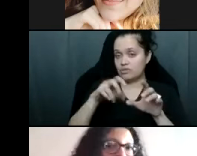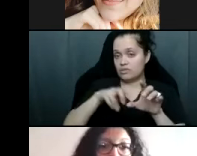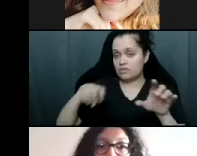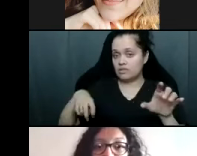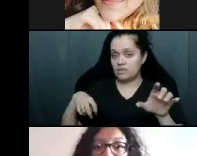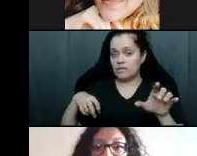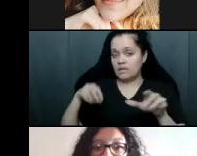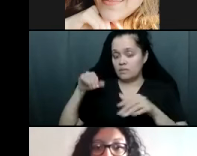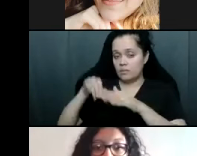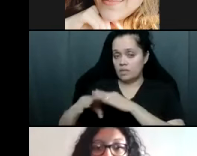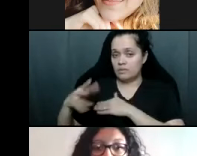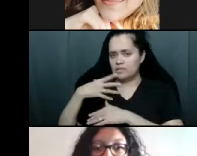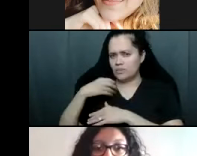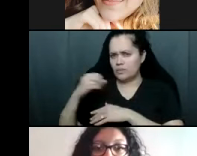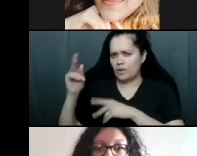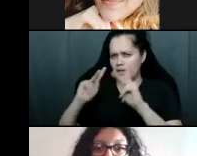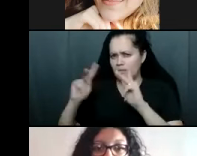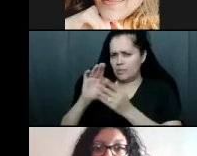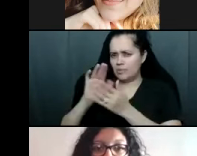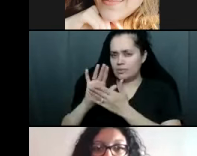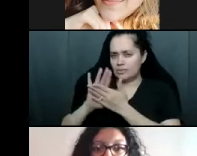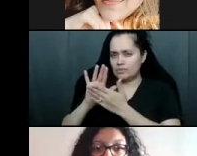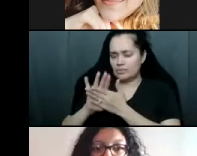them in white people's schools,